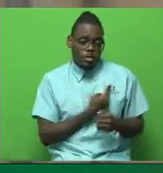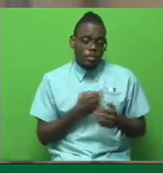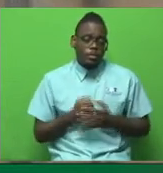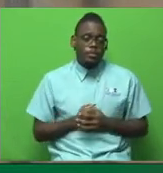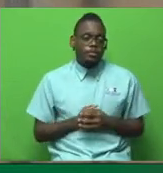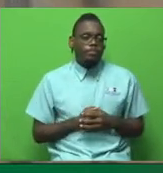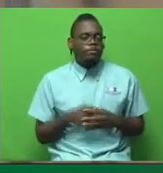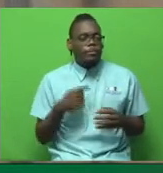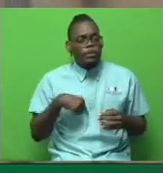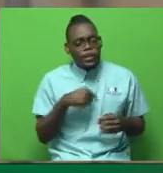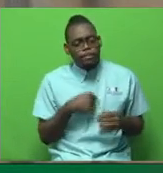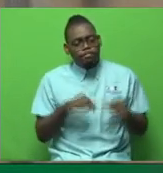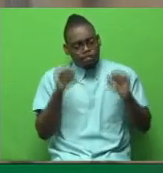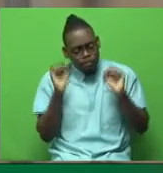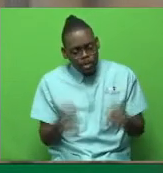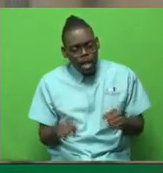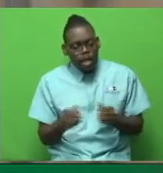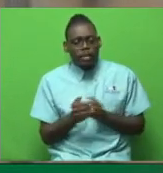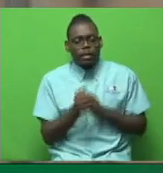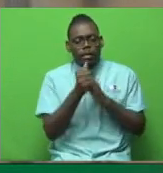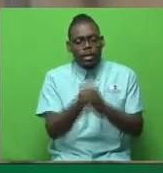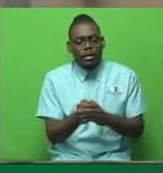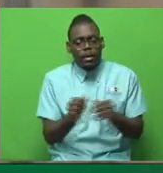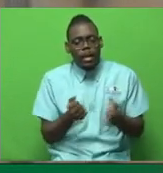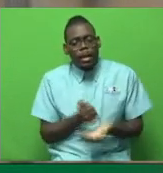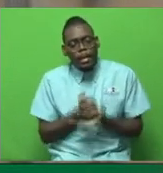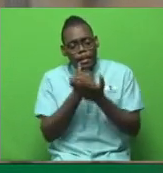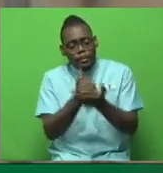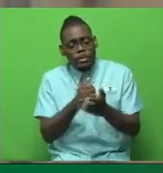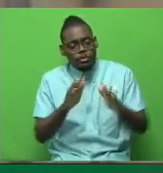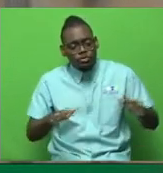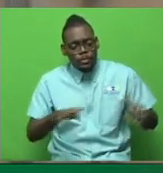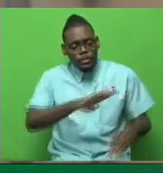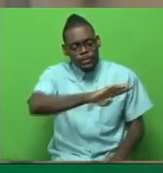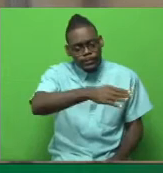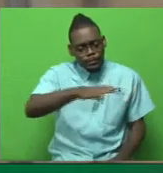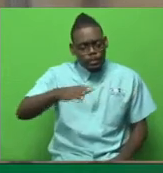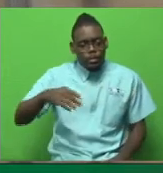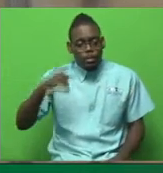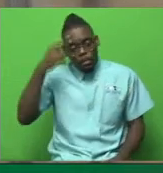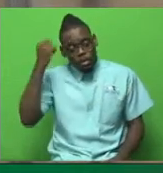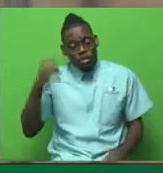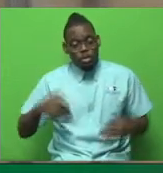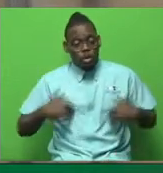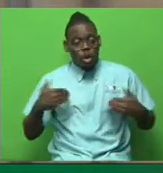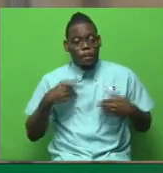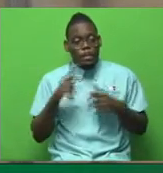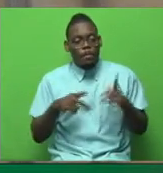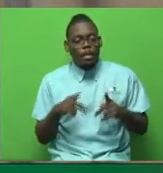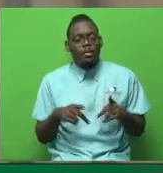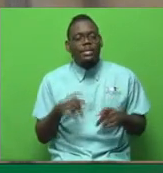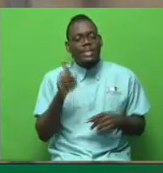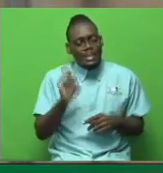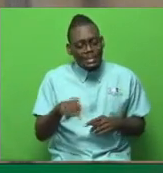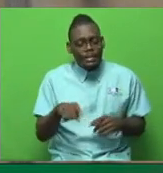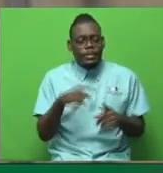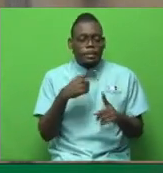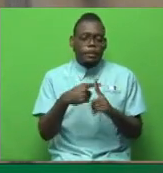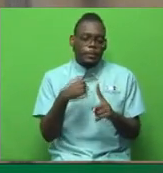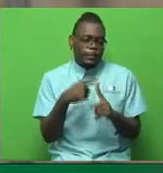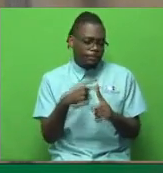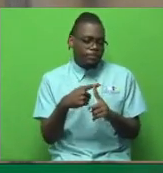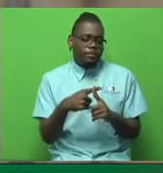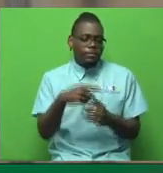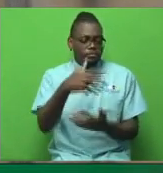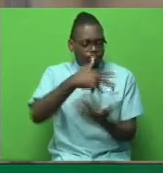the support the school need the leaders of the chapters in the different schools because our young people need positive engagement they need options